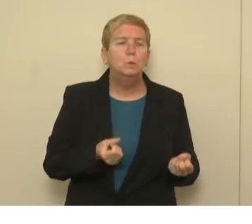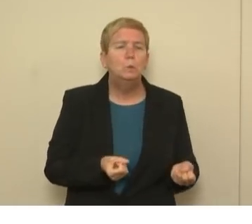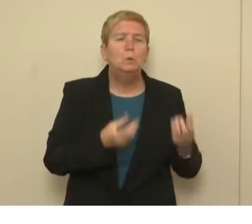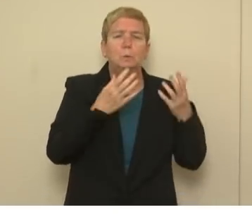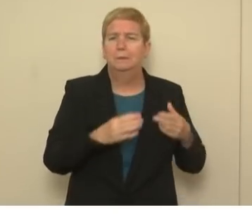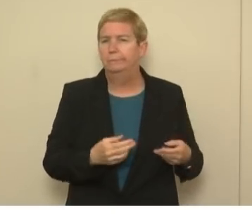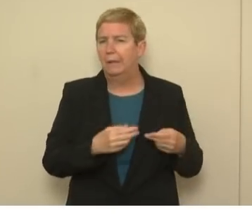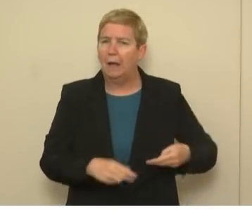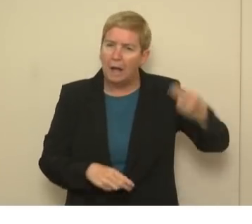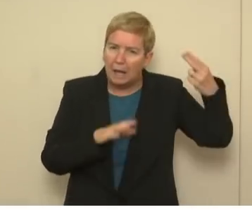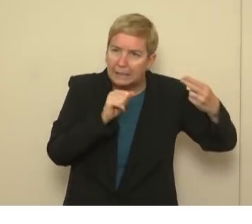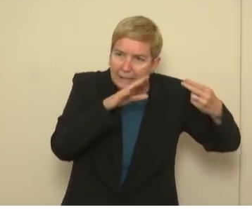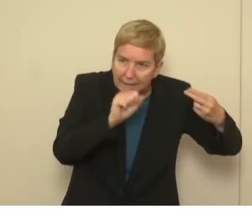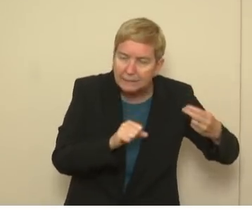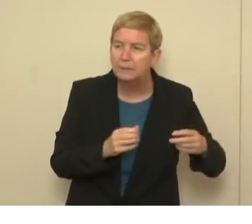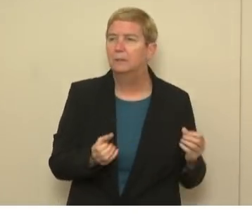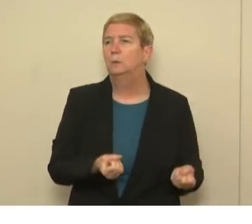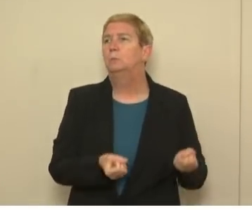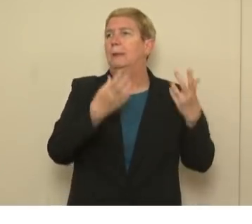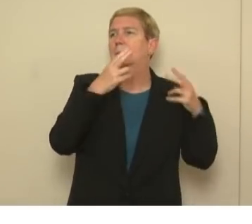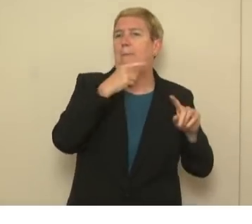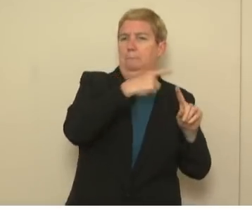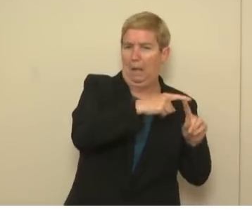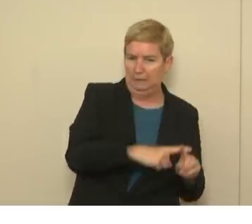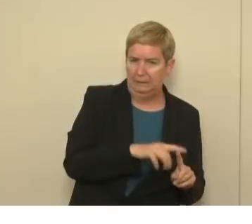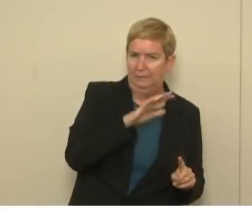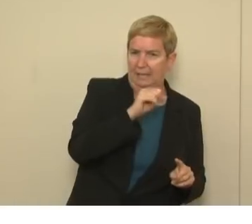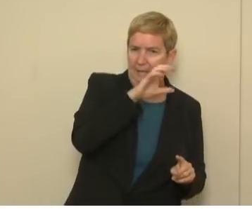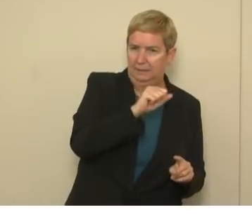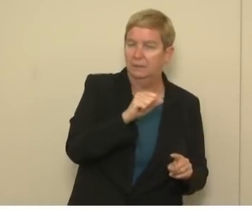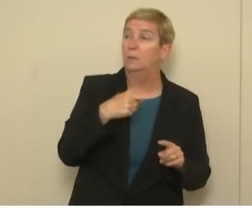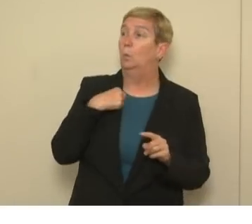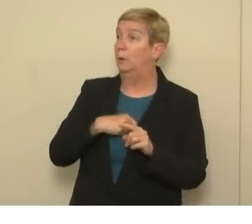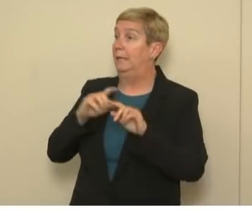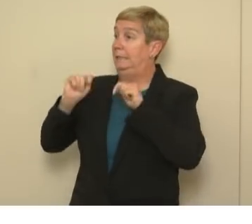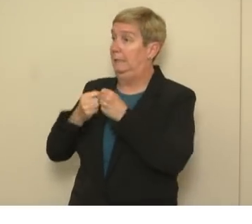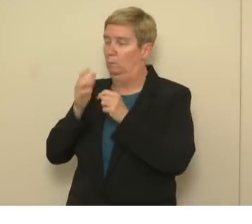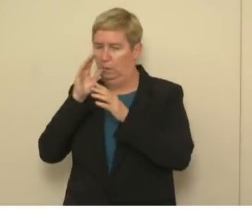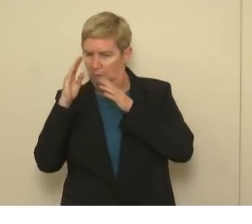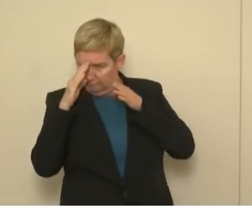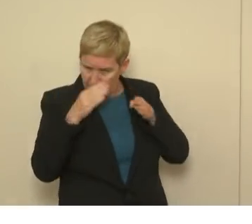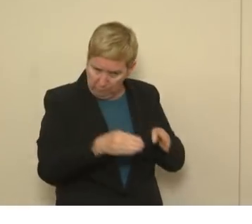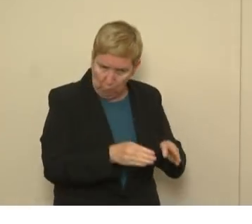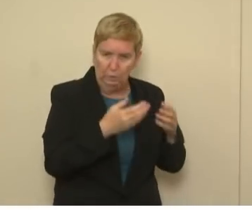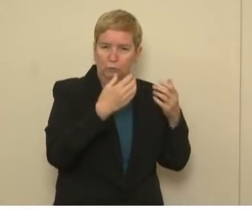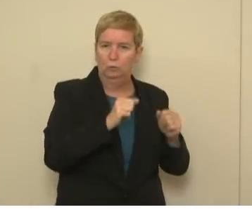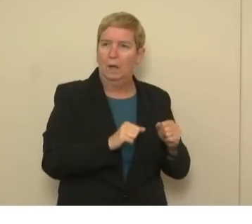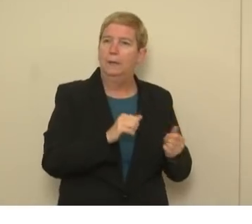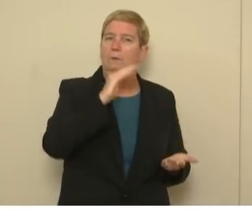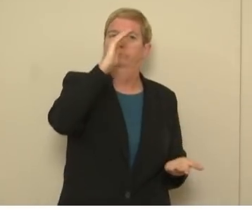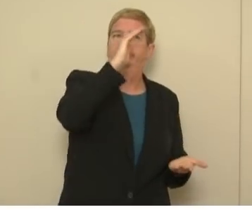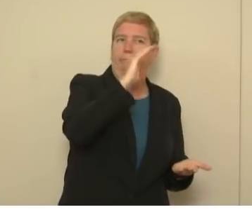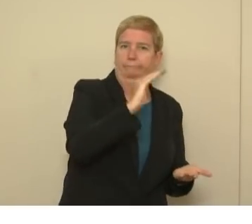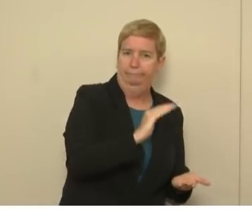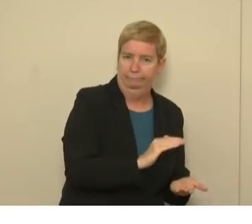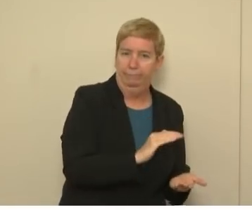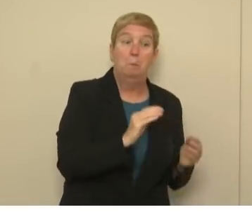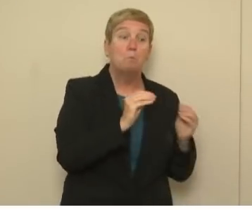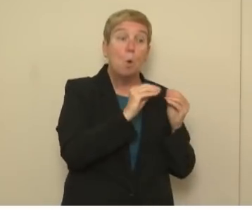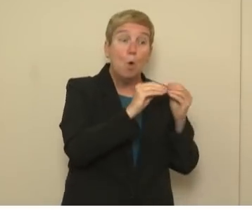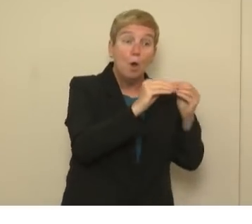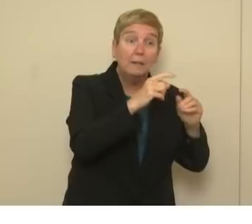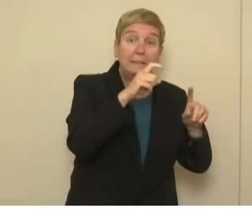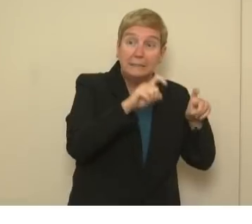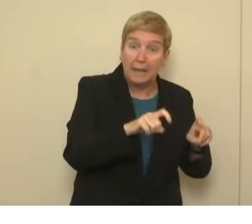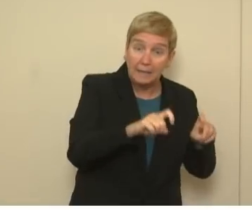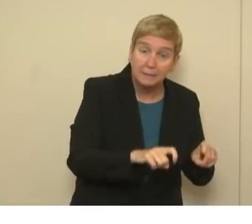and your test positivity is too high. And so our teams are trying to focus more effort in those areas to get in there and test and identify